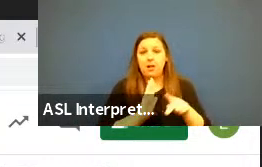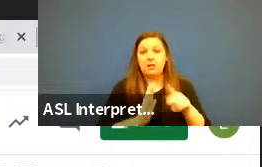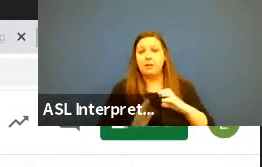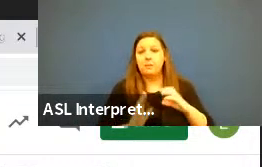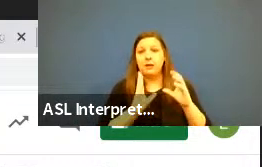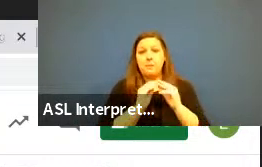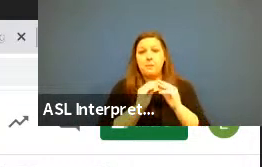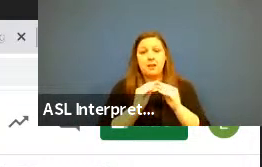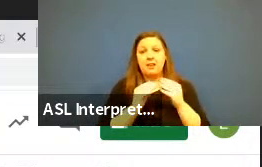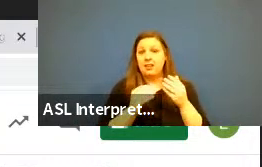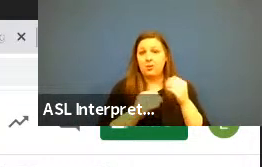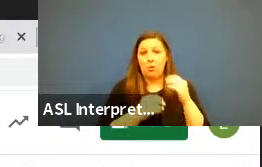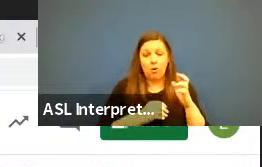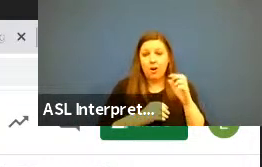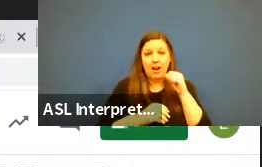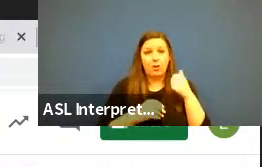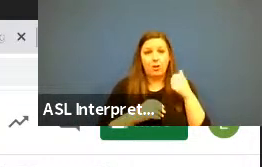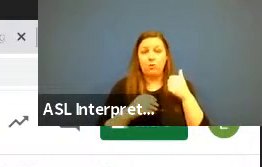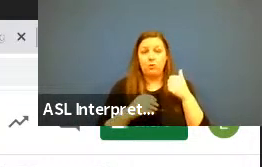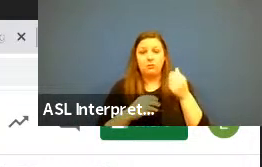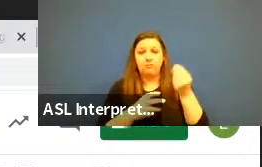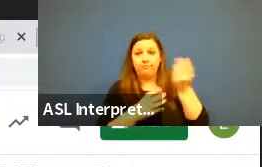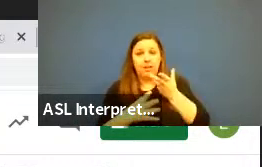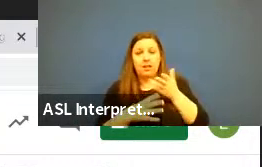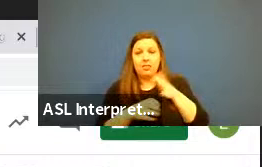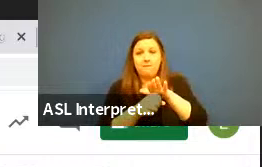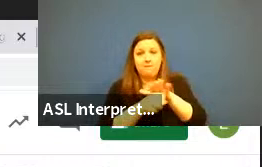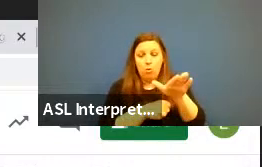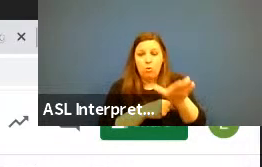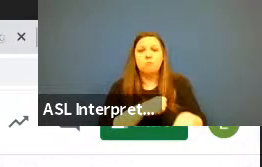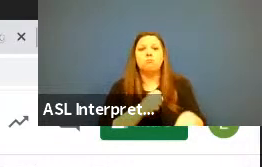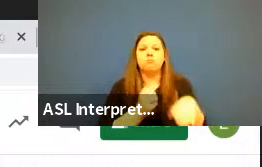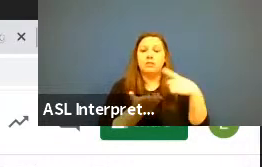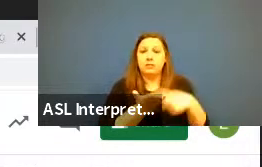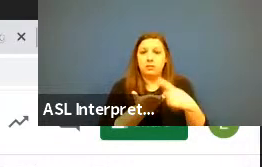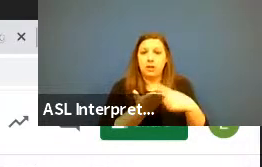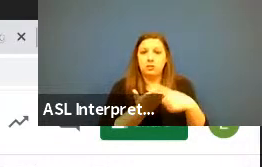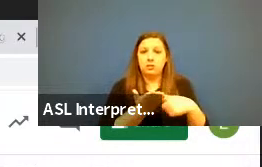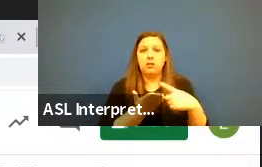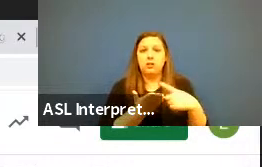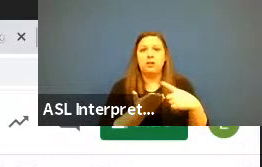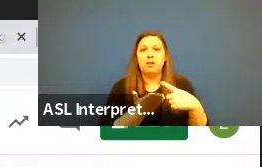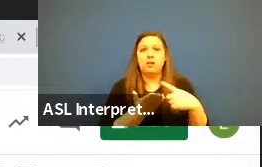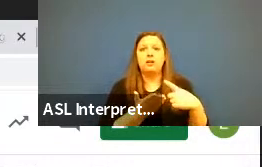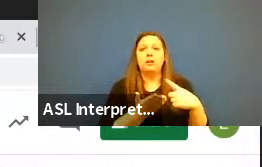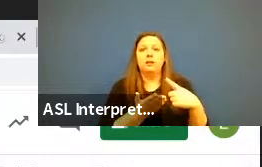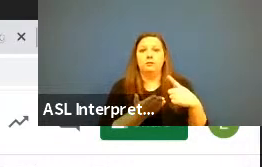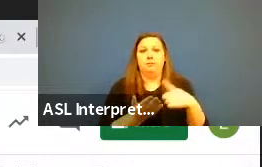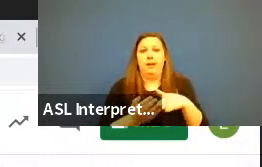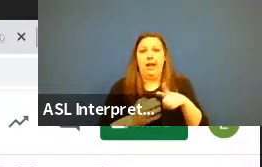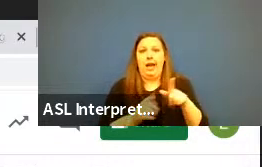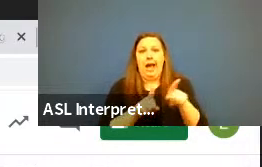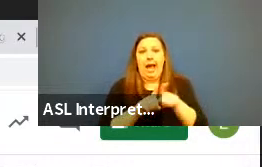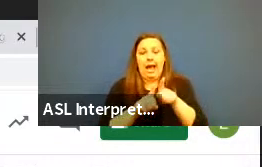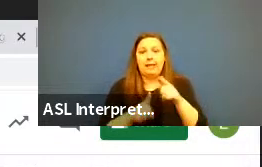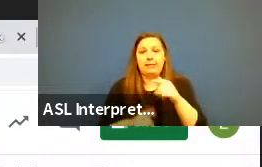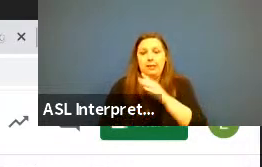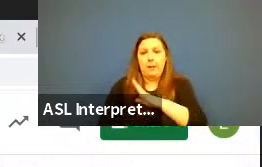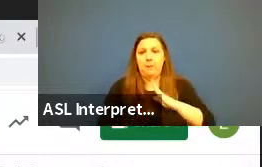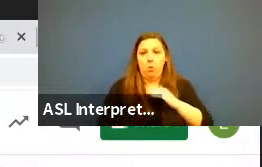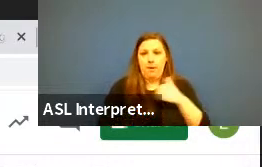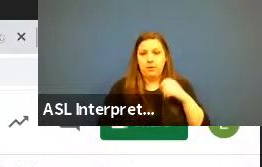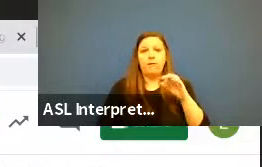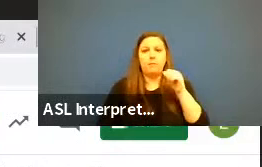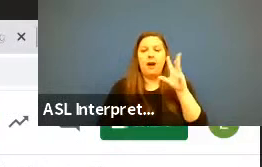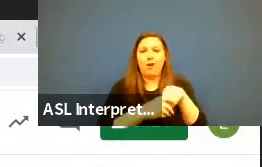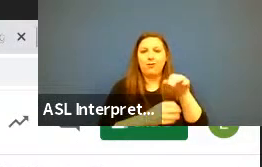the full discussion of the policy that we're talking about as a board member. So if I'm not in those meetings, then the richness of that